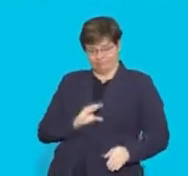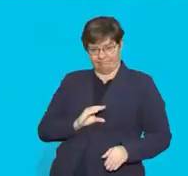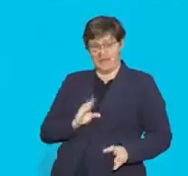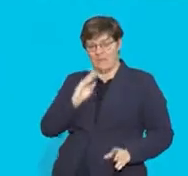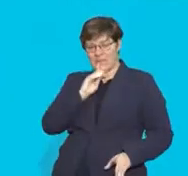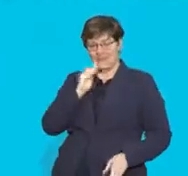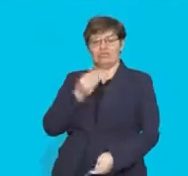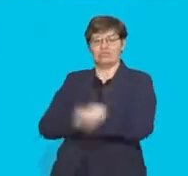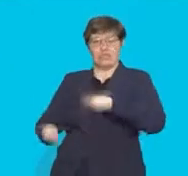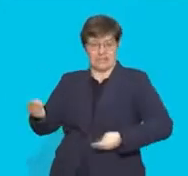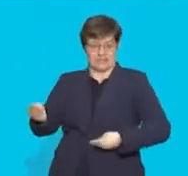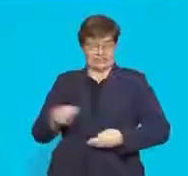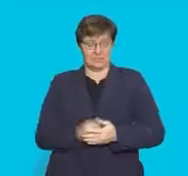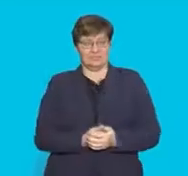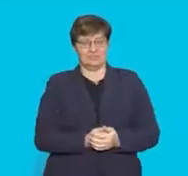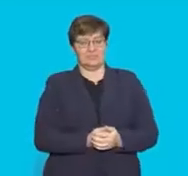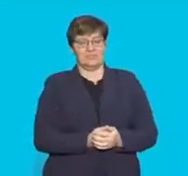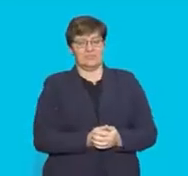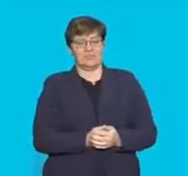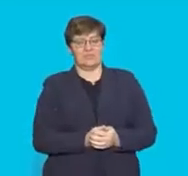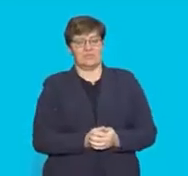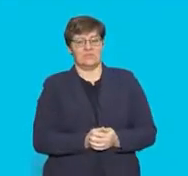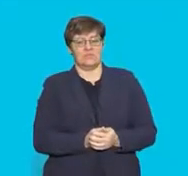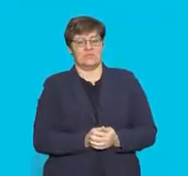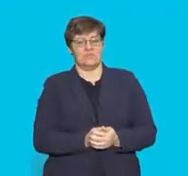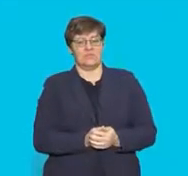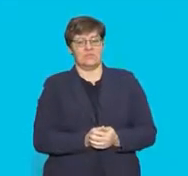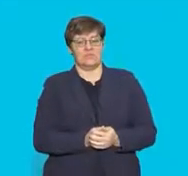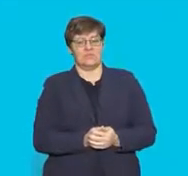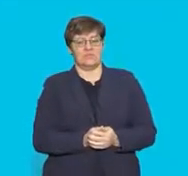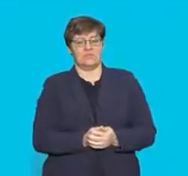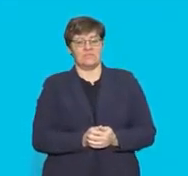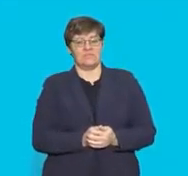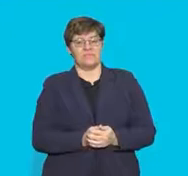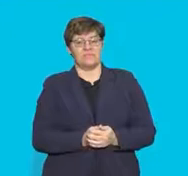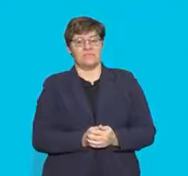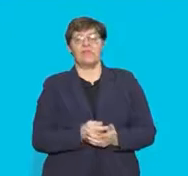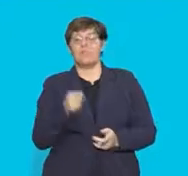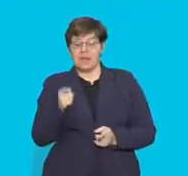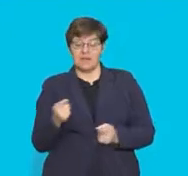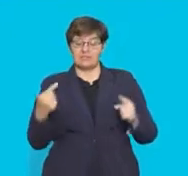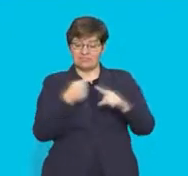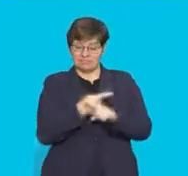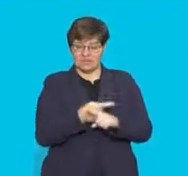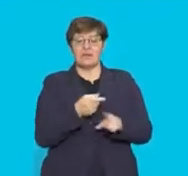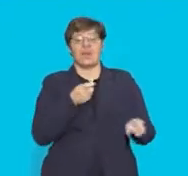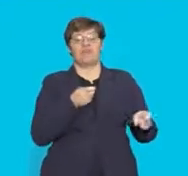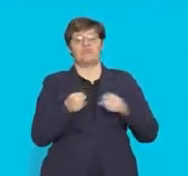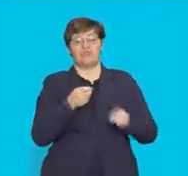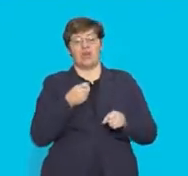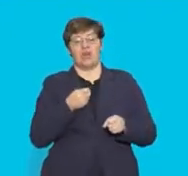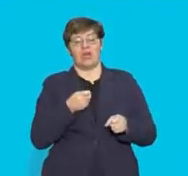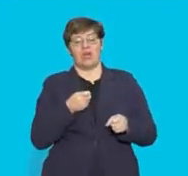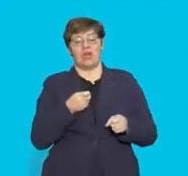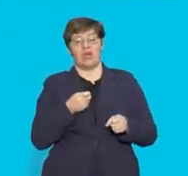mean by a trade-in. And obviously, the contra there is creditor's control.